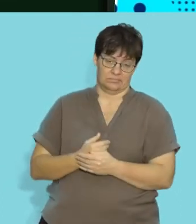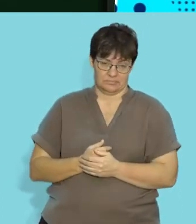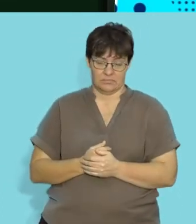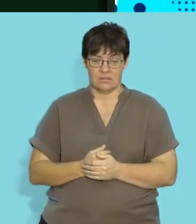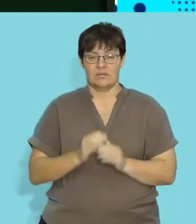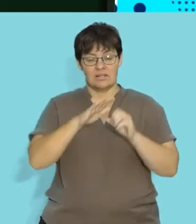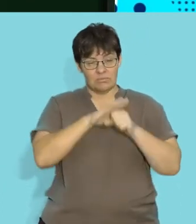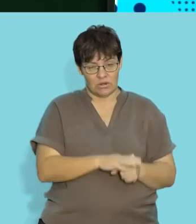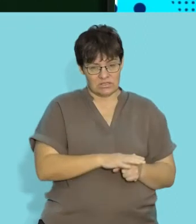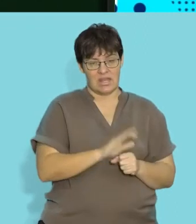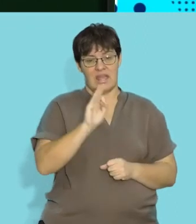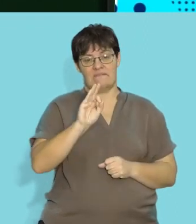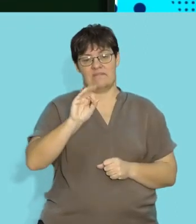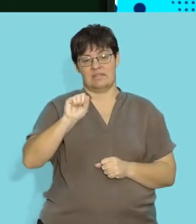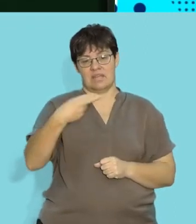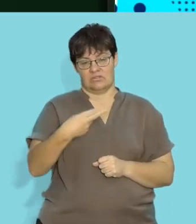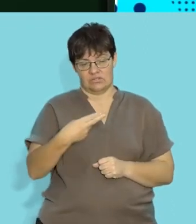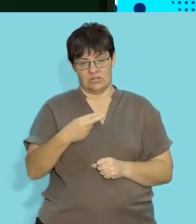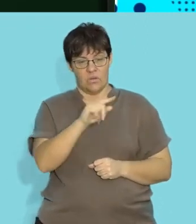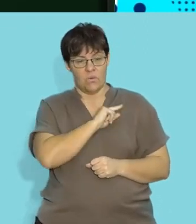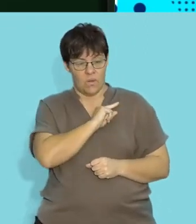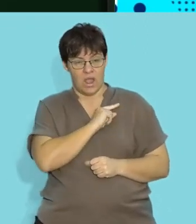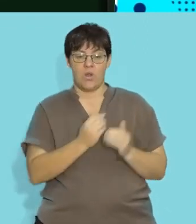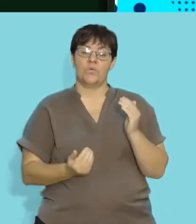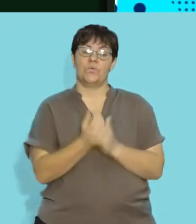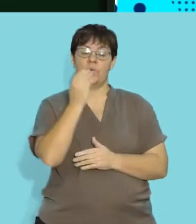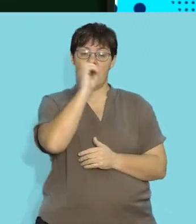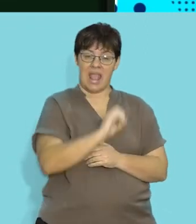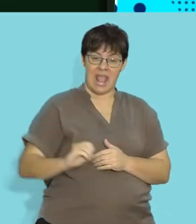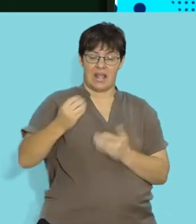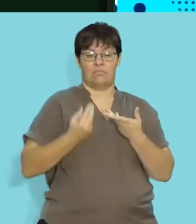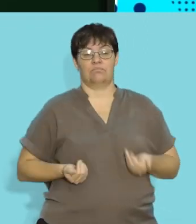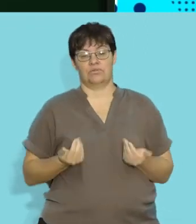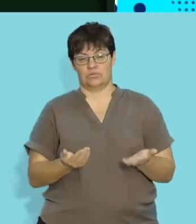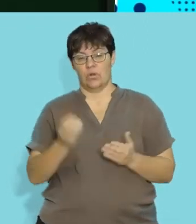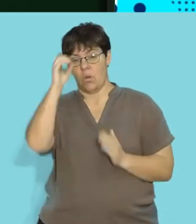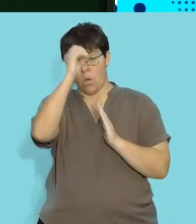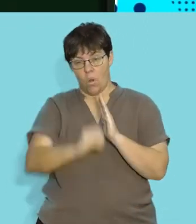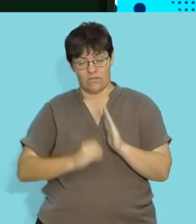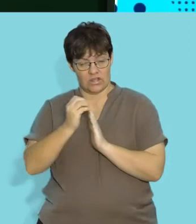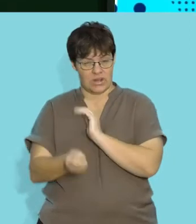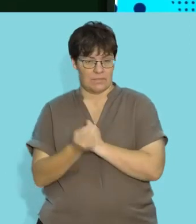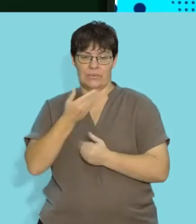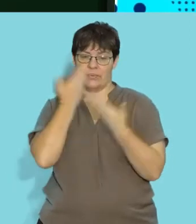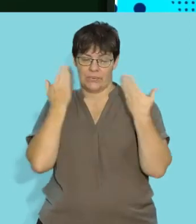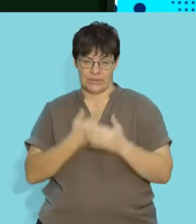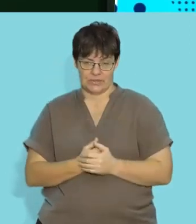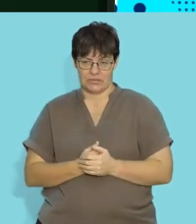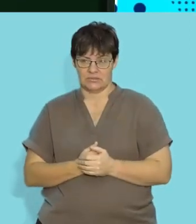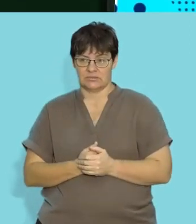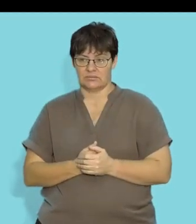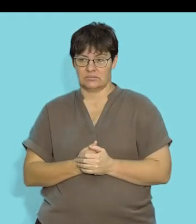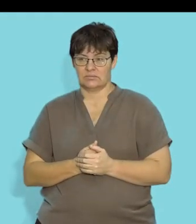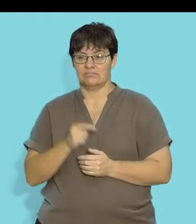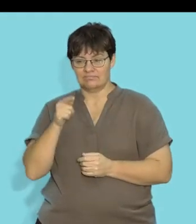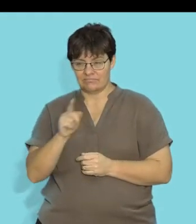So essentially suppressing the levels of FSH so that no egg is produced and no ovulation occurs.